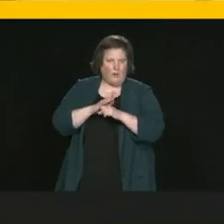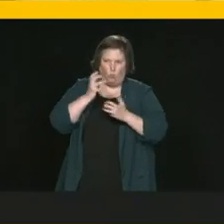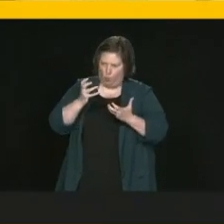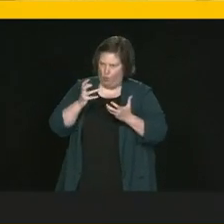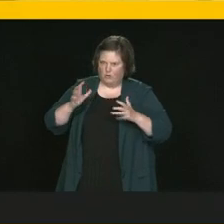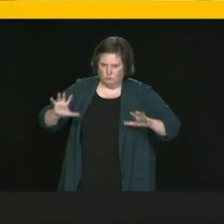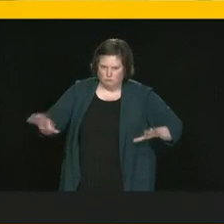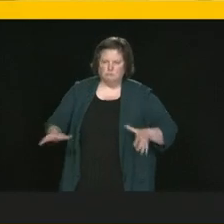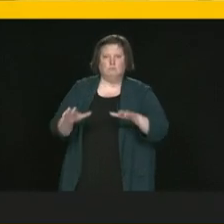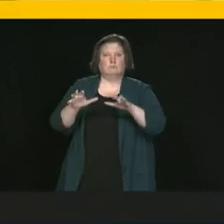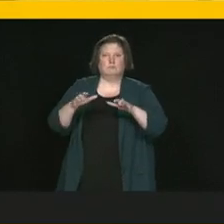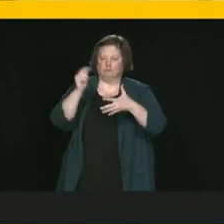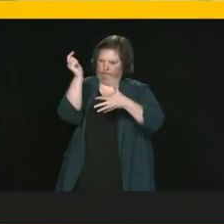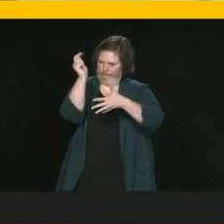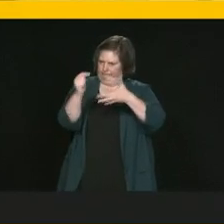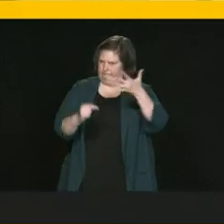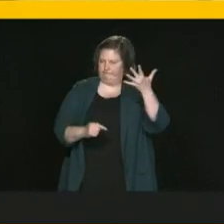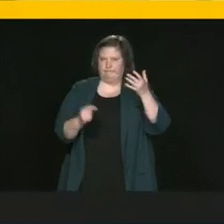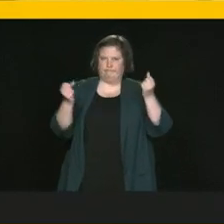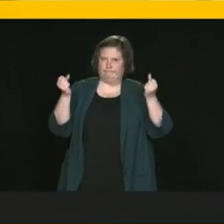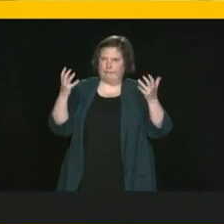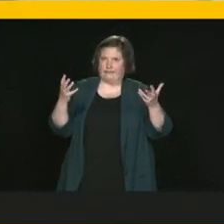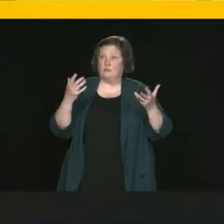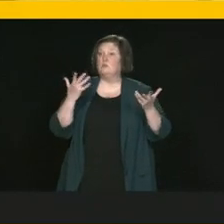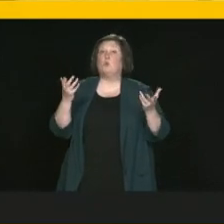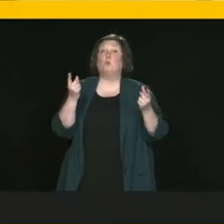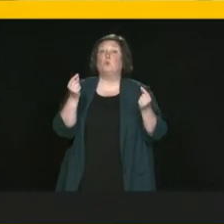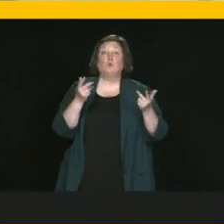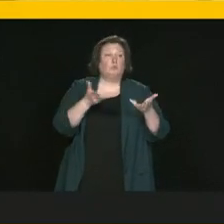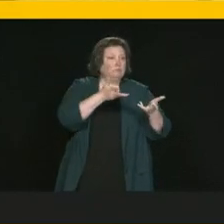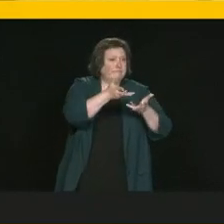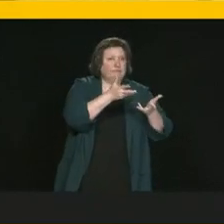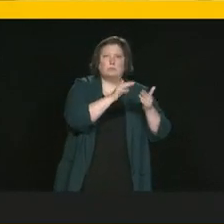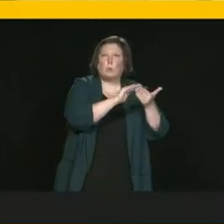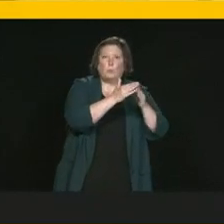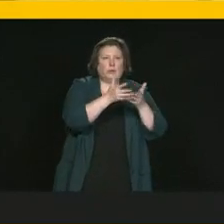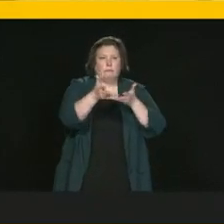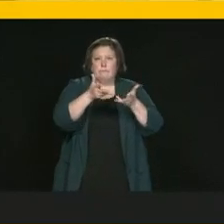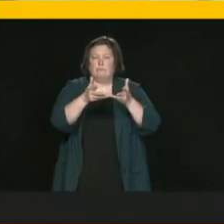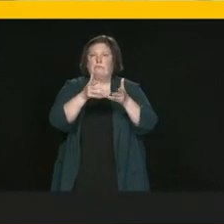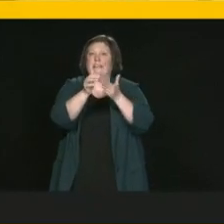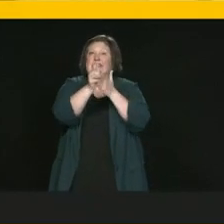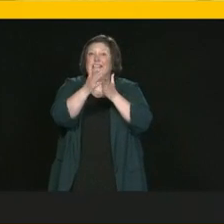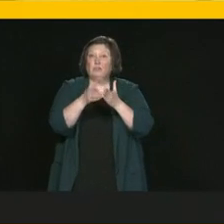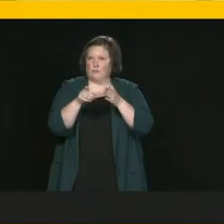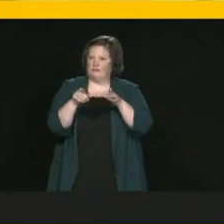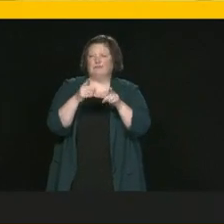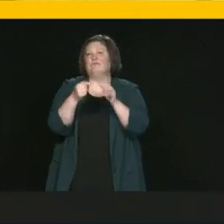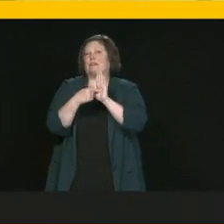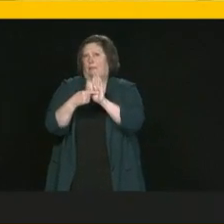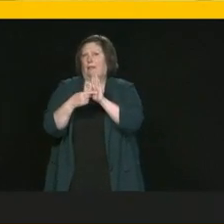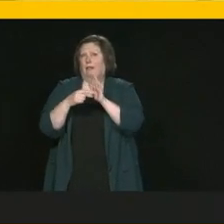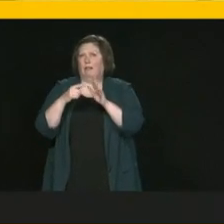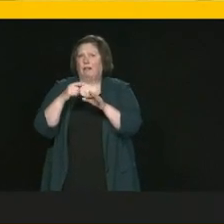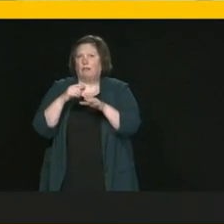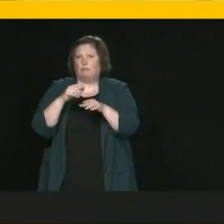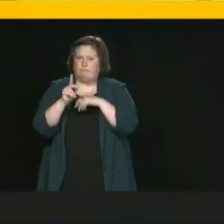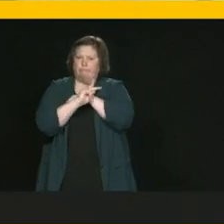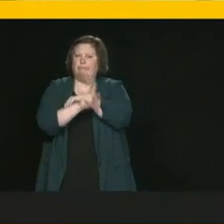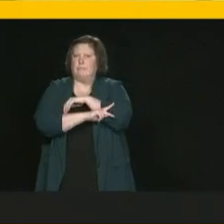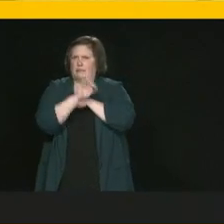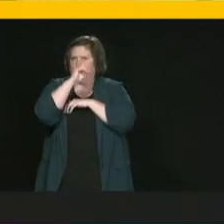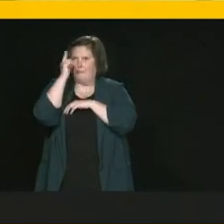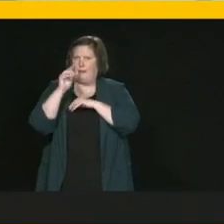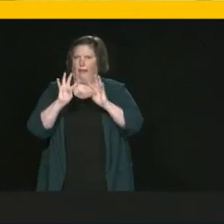huge range of measures. We're working with communities. We're working with leaders like members of the Parliamentary Black Caucus